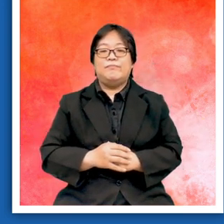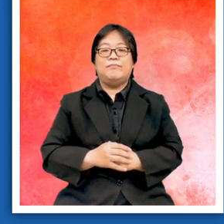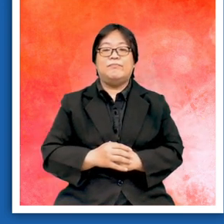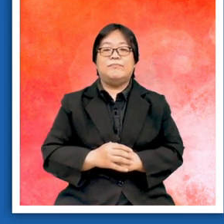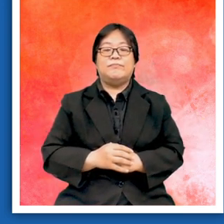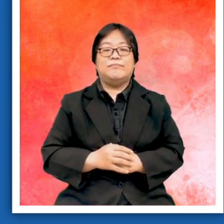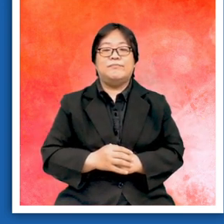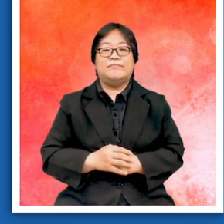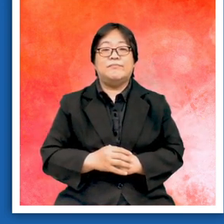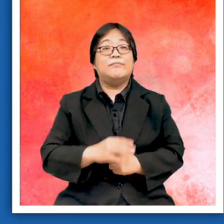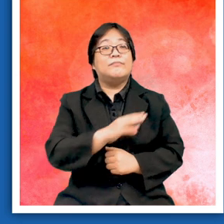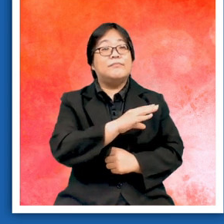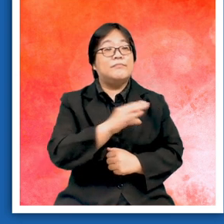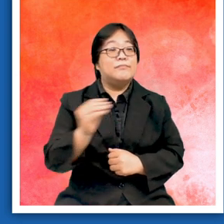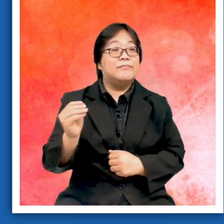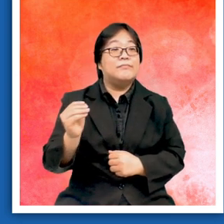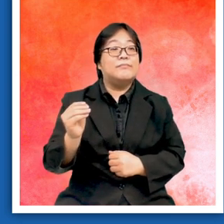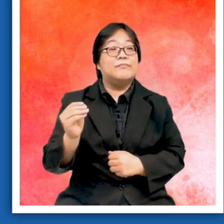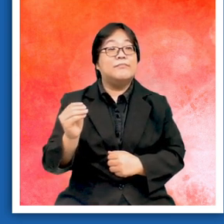most